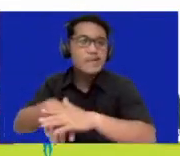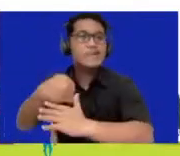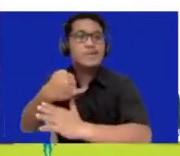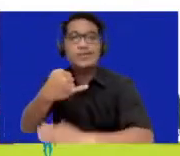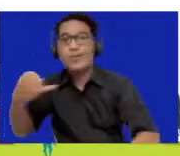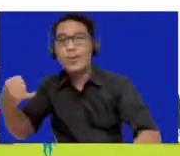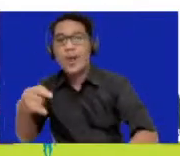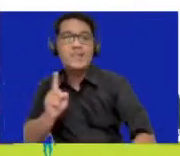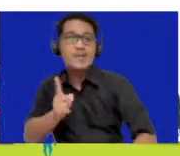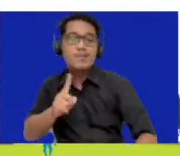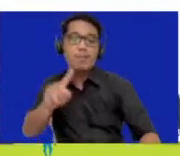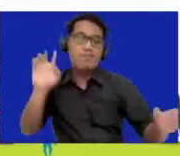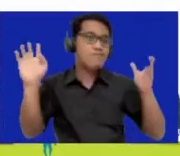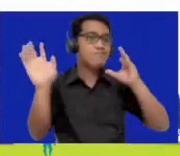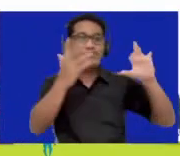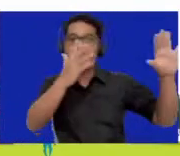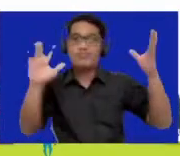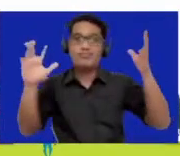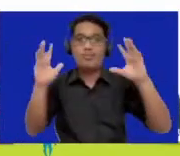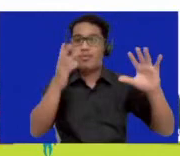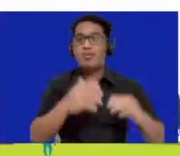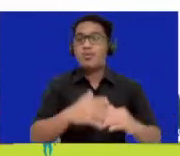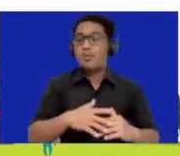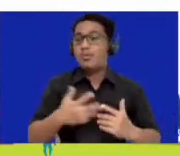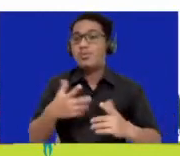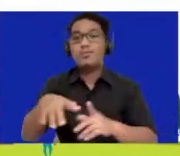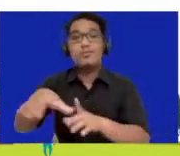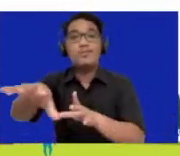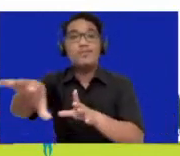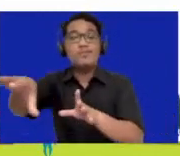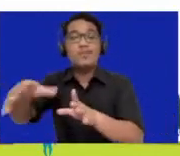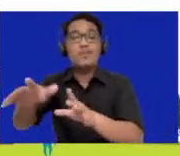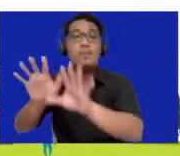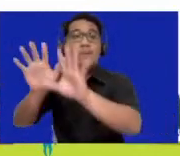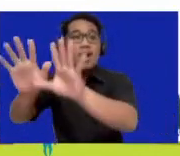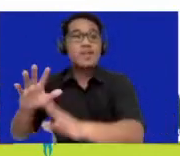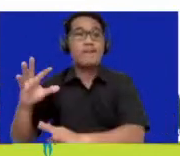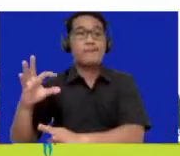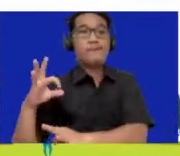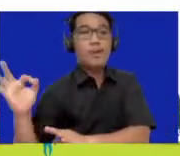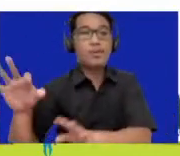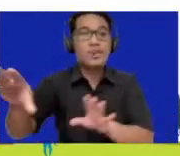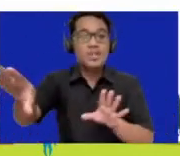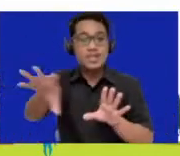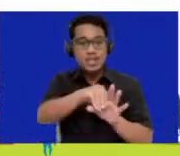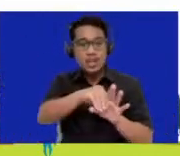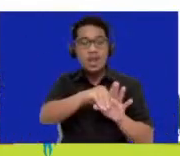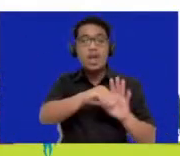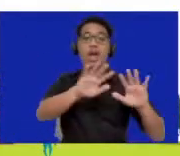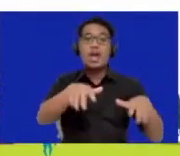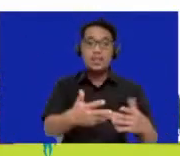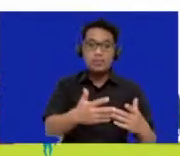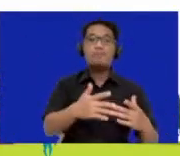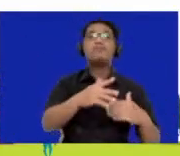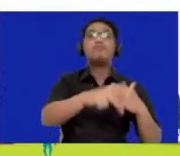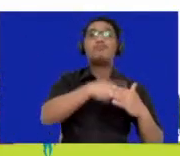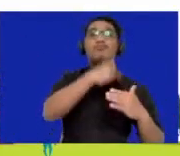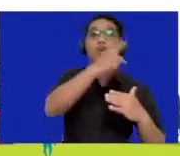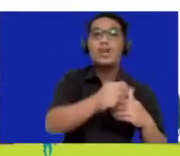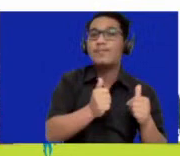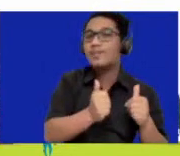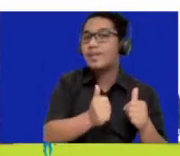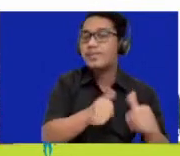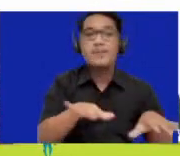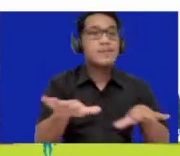youth volunteers under the Cyclone Preparedness Program, CPP, of Bangladesh government. The